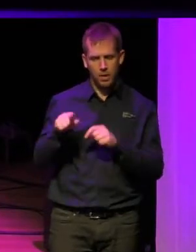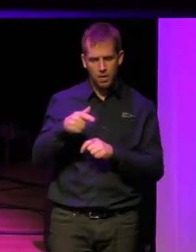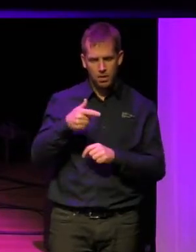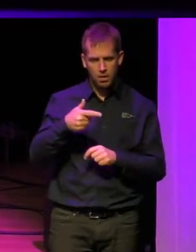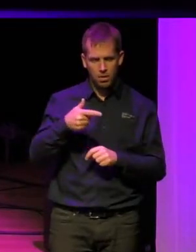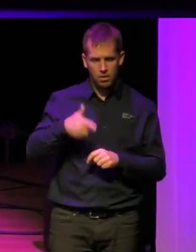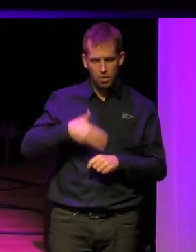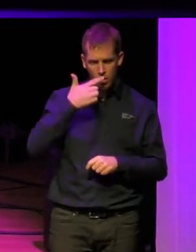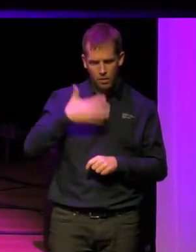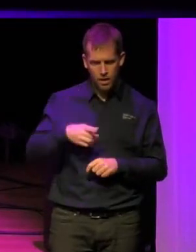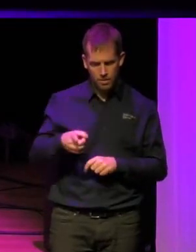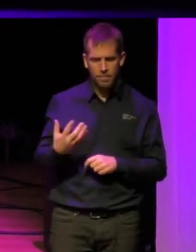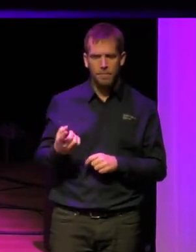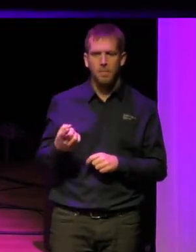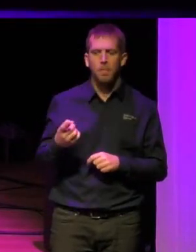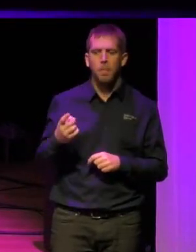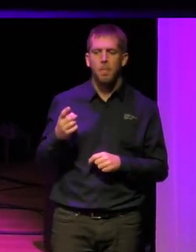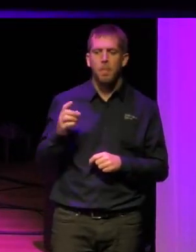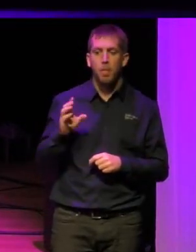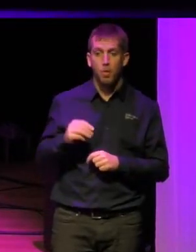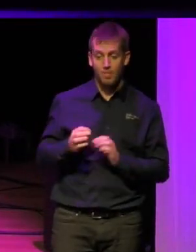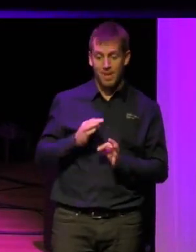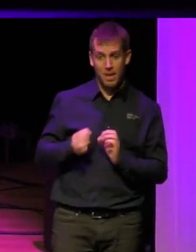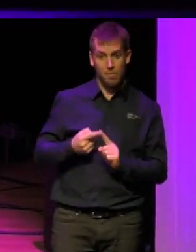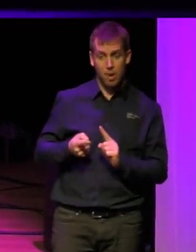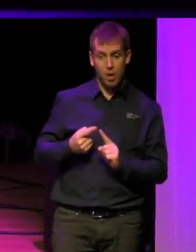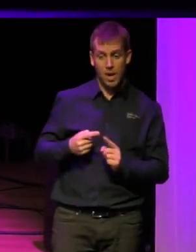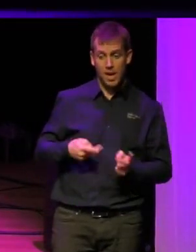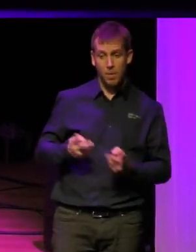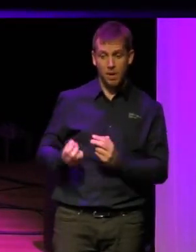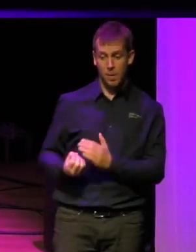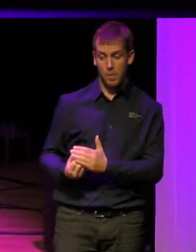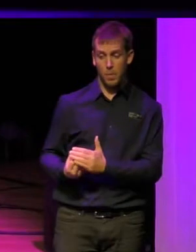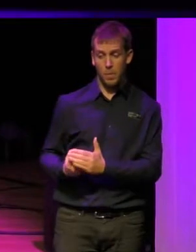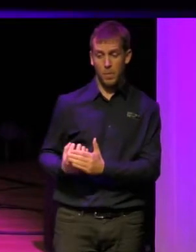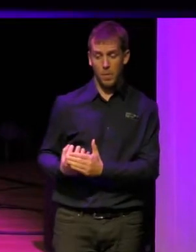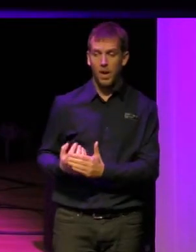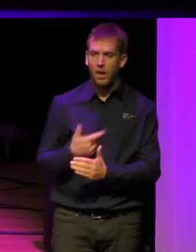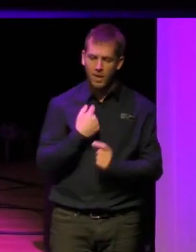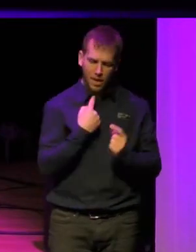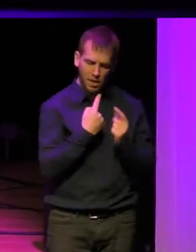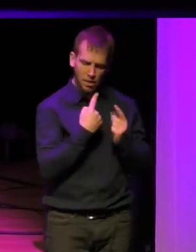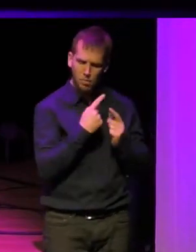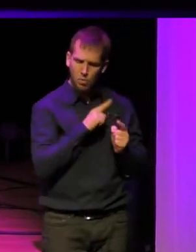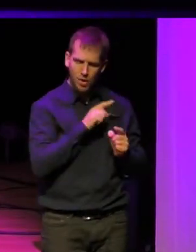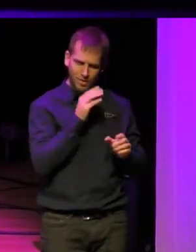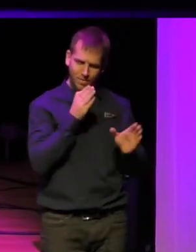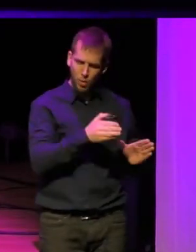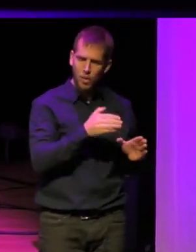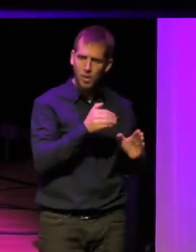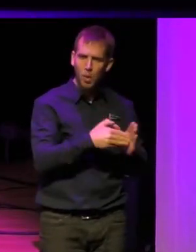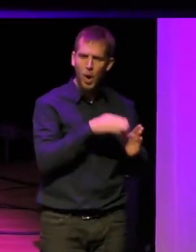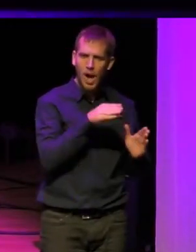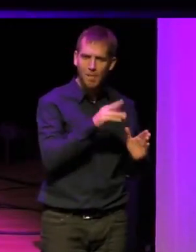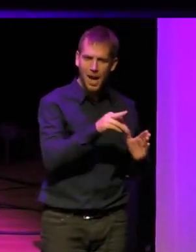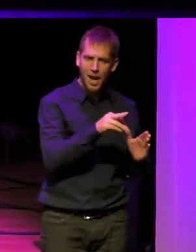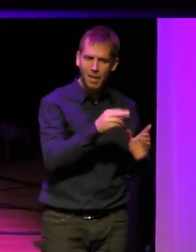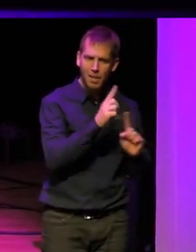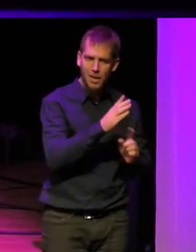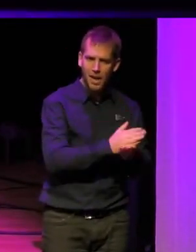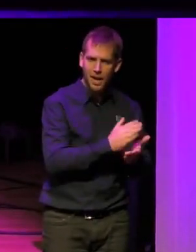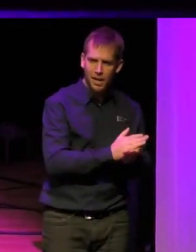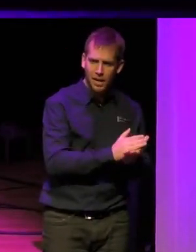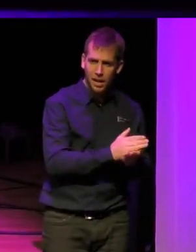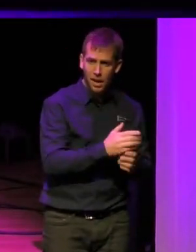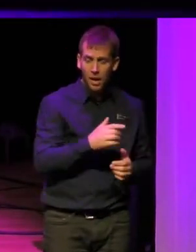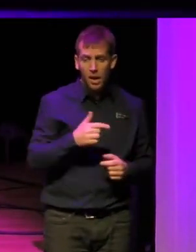Africa, was that at the onset of democracy, our dialogue was always about human rights. When we're talking about people getting